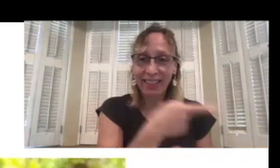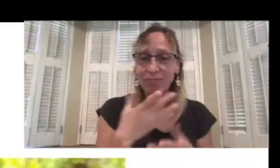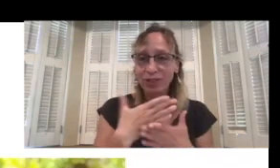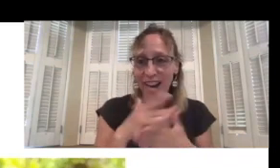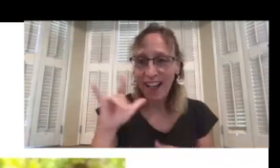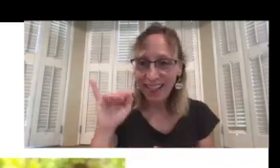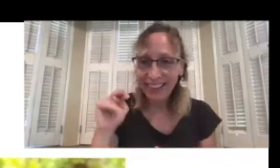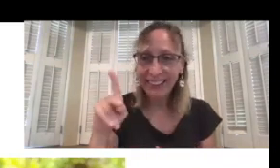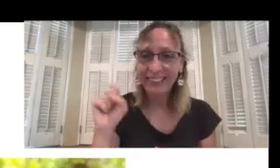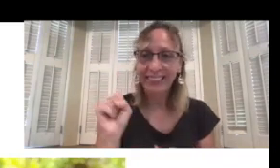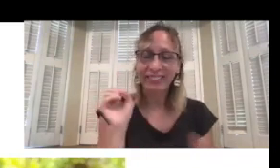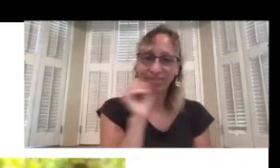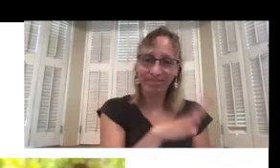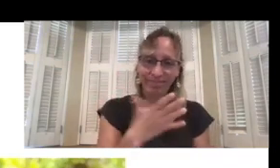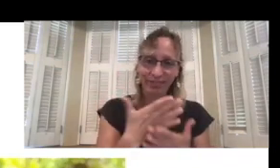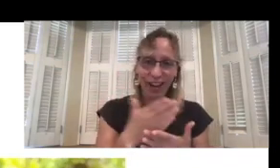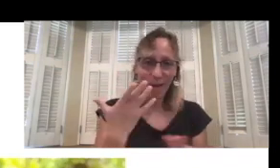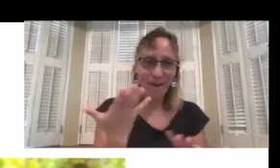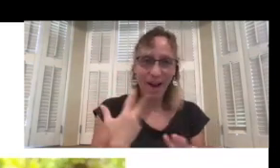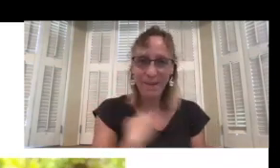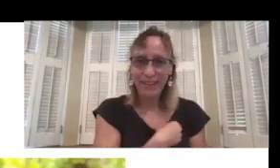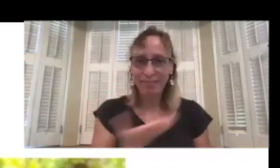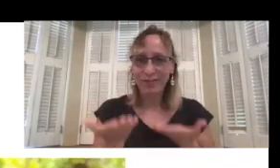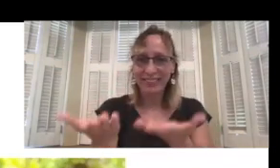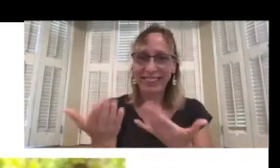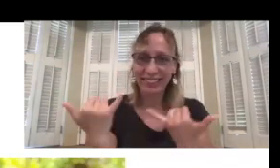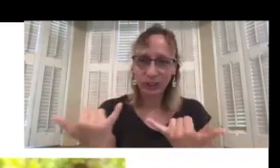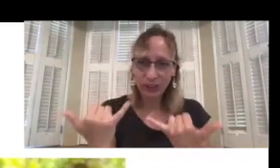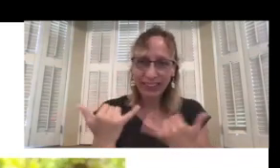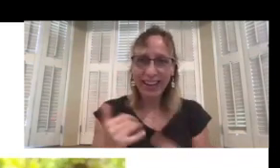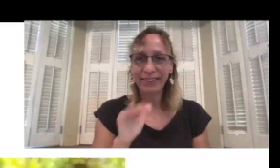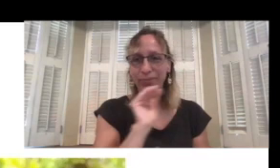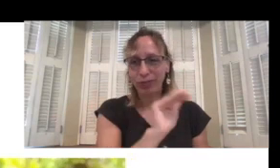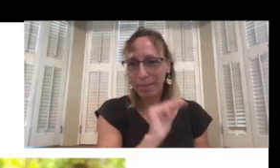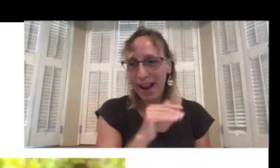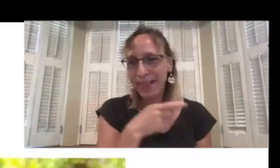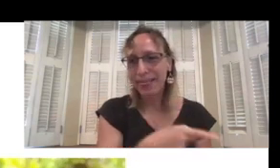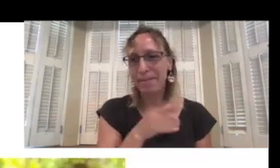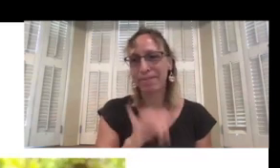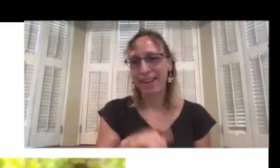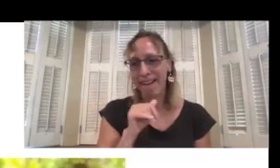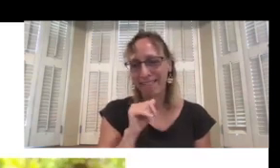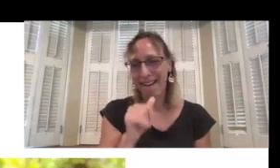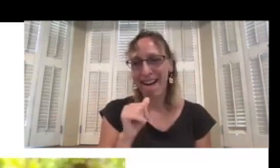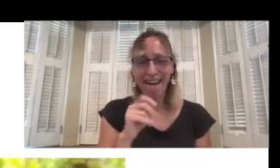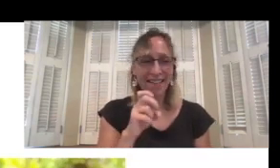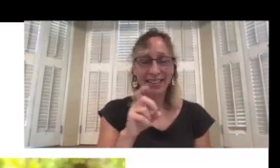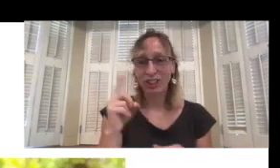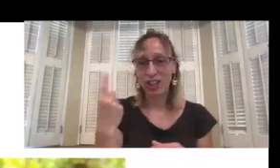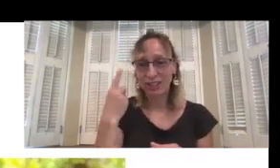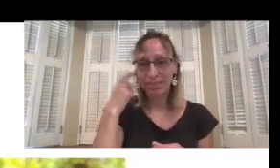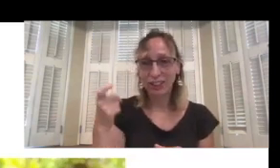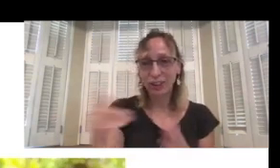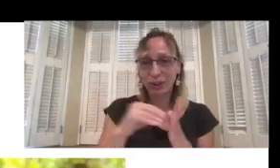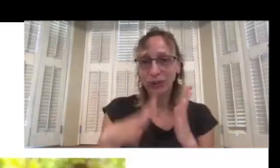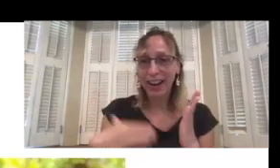And so again, we really have to educate our colleagues to share links, for example, things like were presented